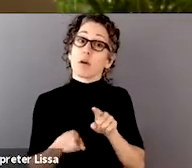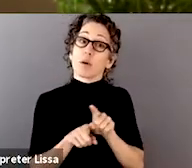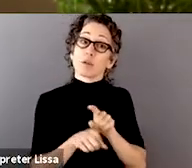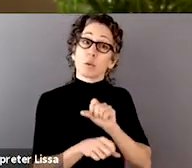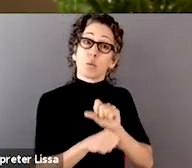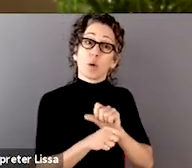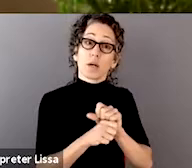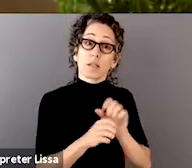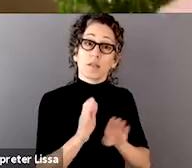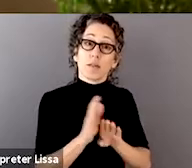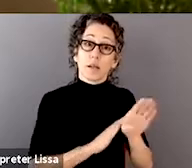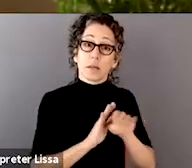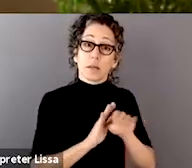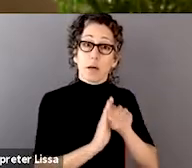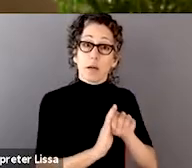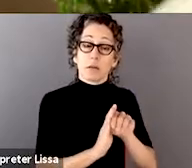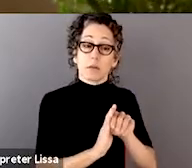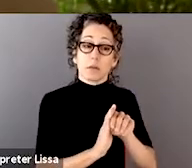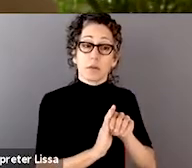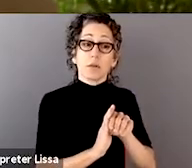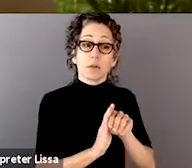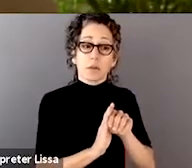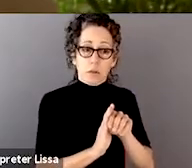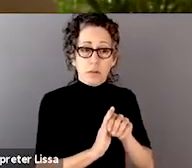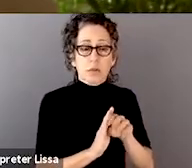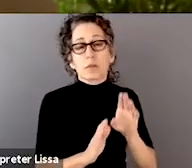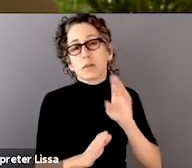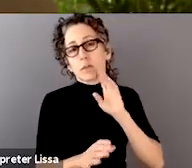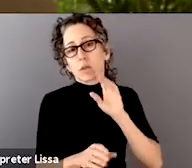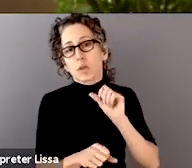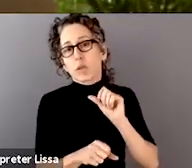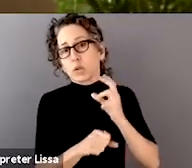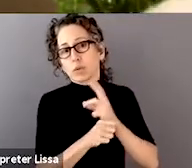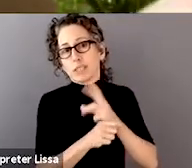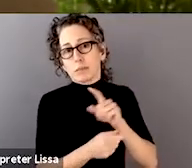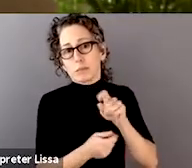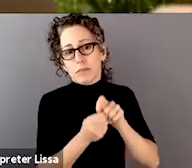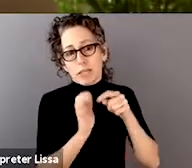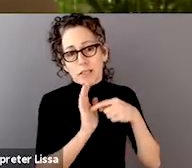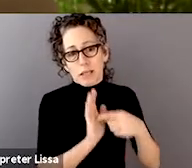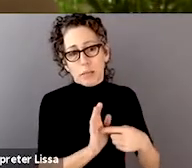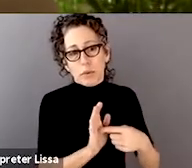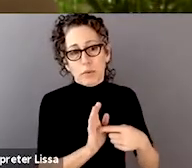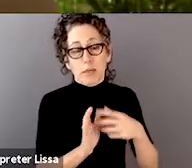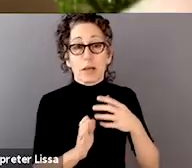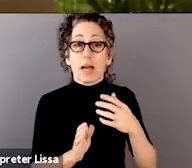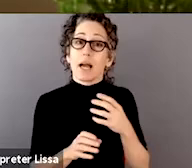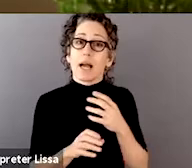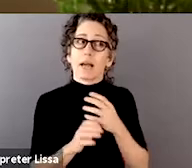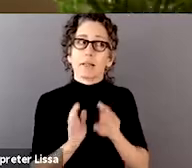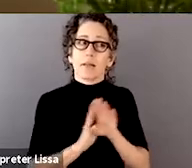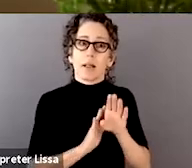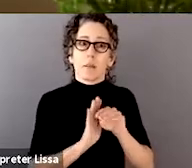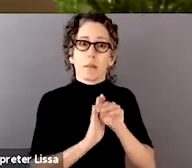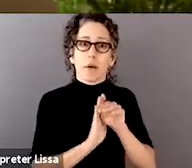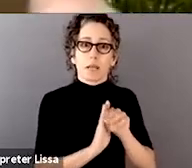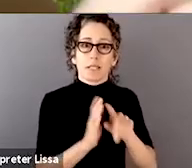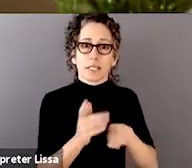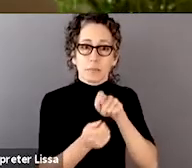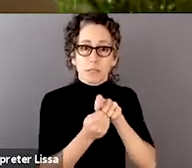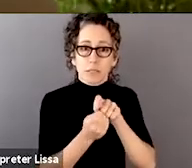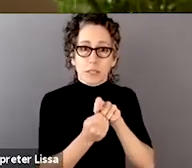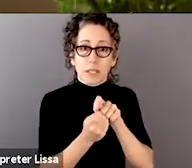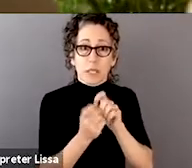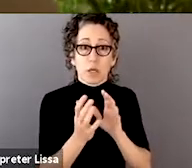developing models that are robust to adversarial examples, and models that are explicitly encoded to